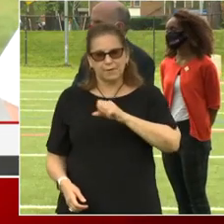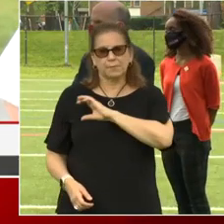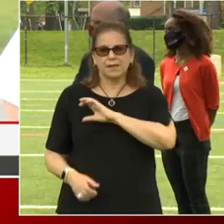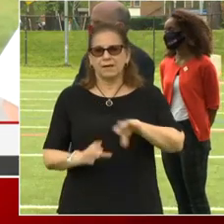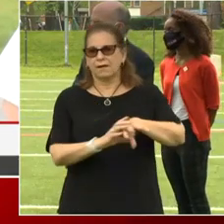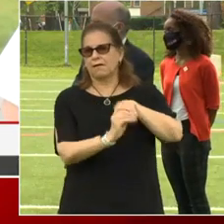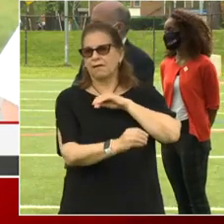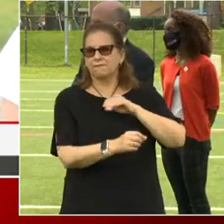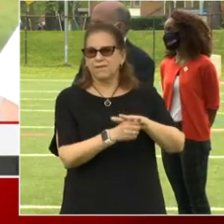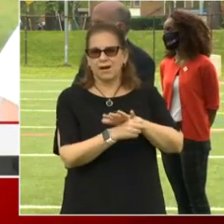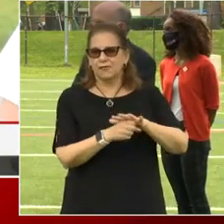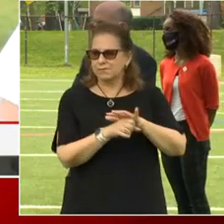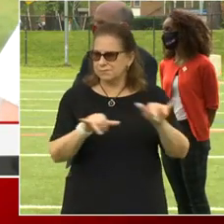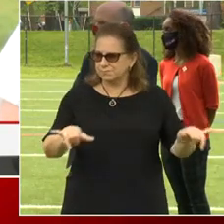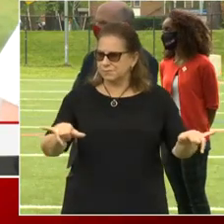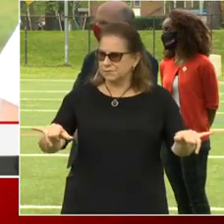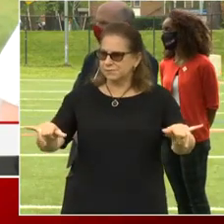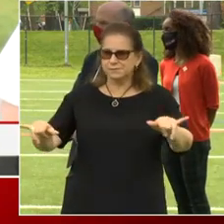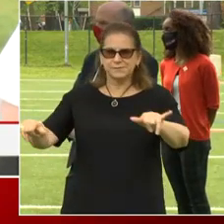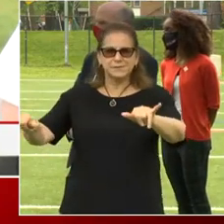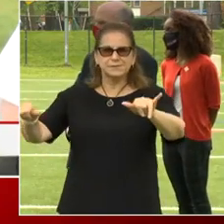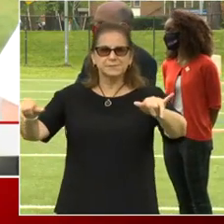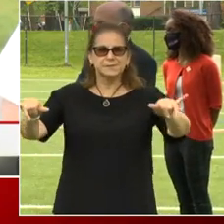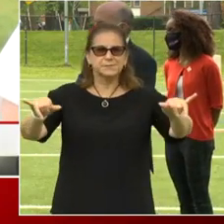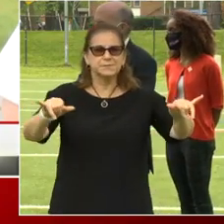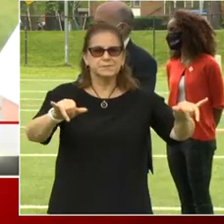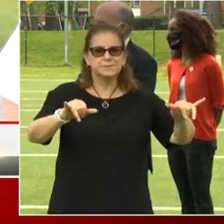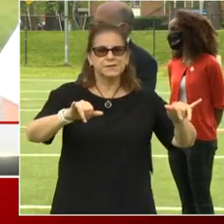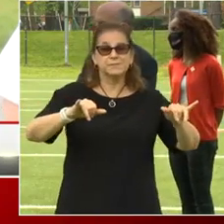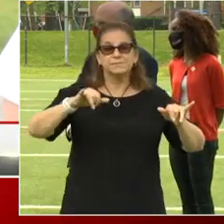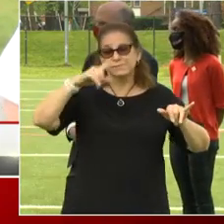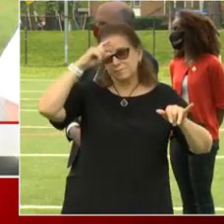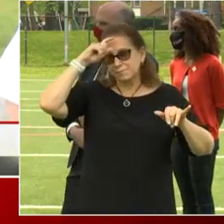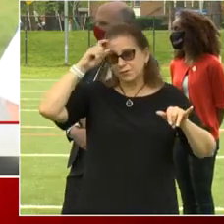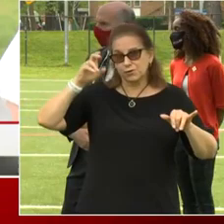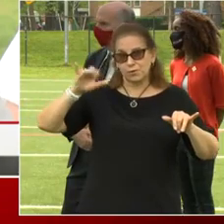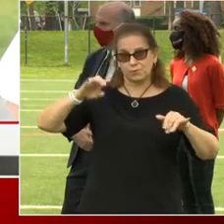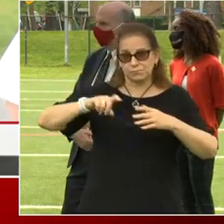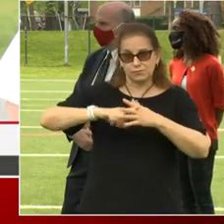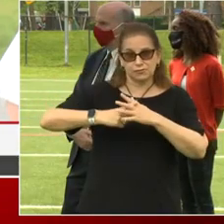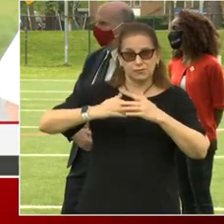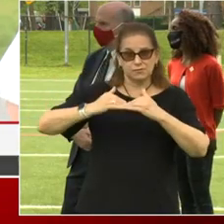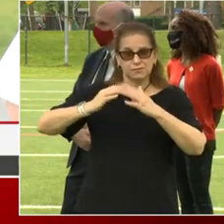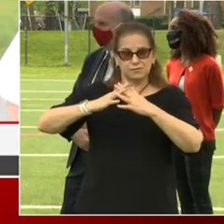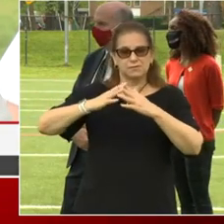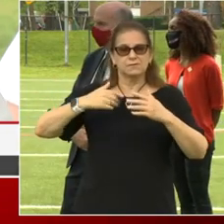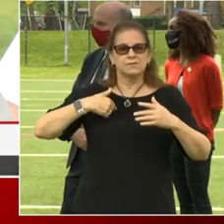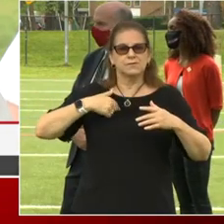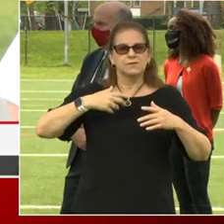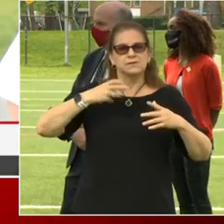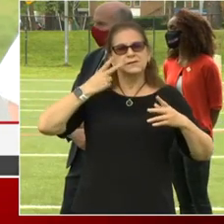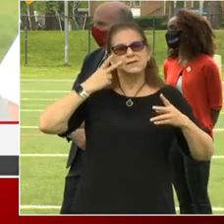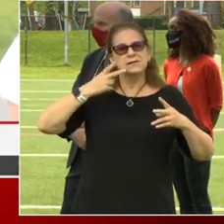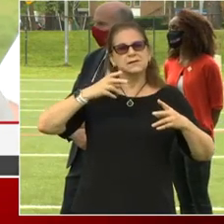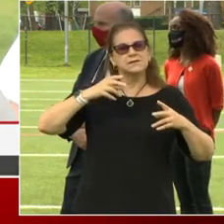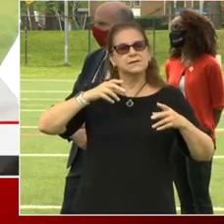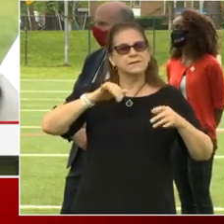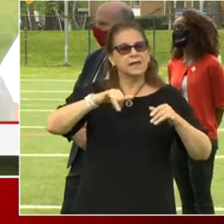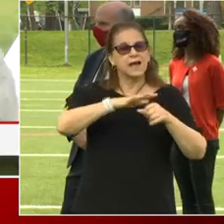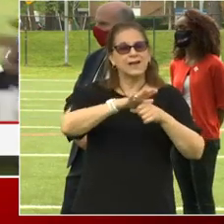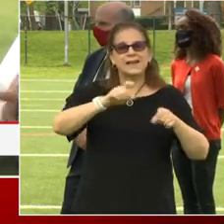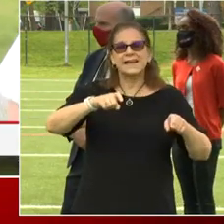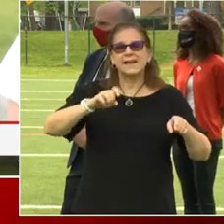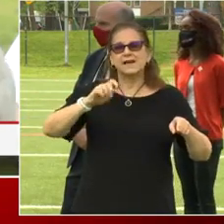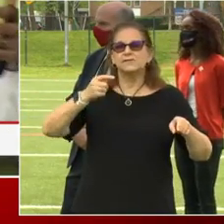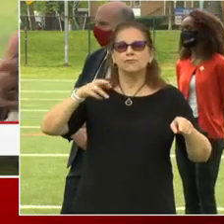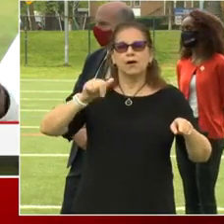things will go on. What we realize as a result of the Summer Crime Initiative area is that some of these areas, they need a little extra, right, as a